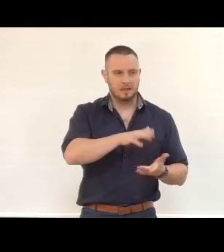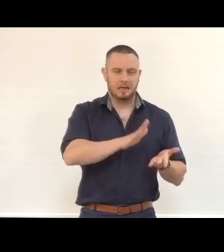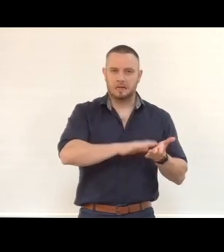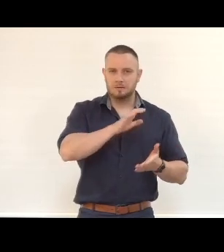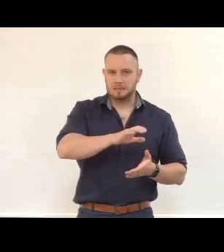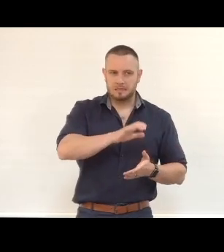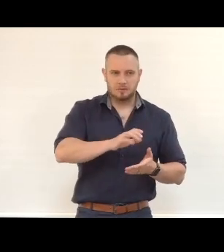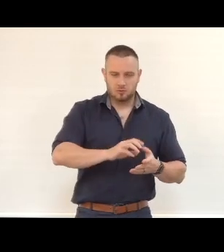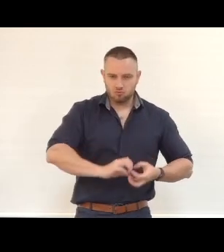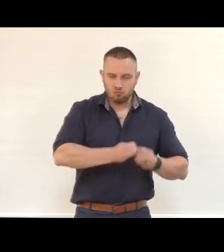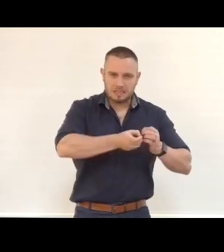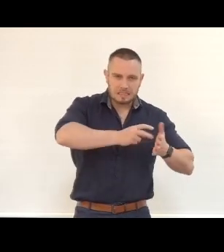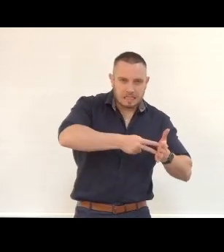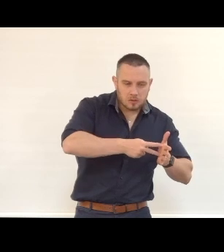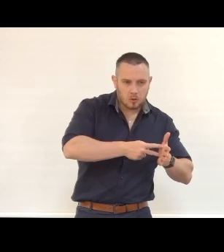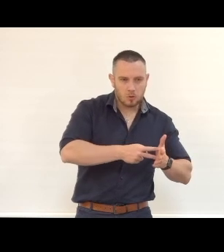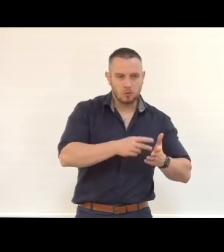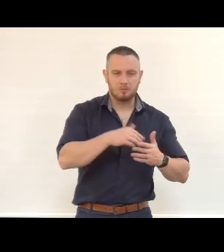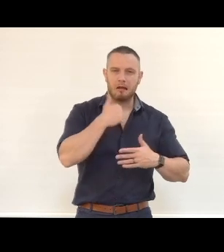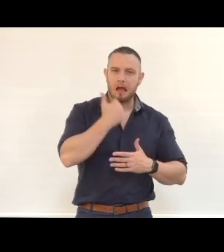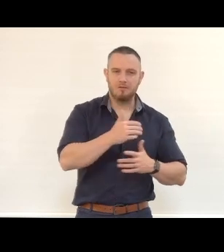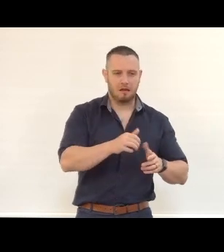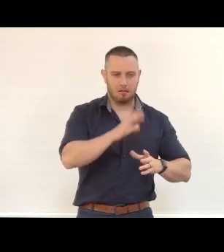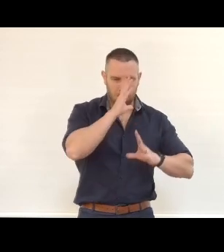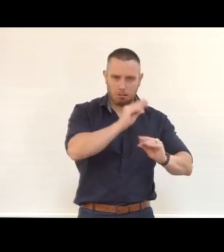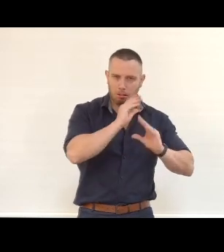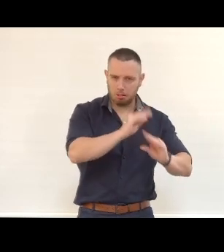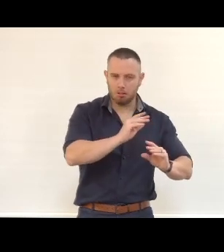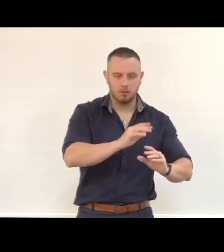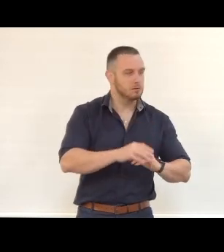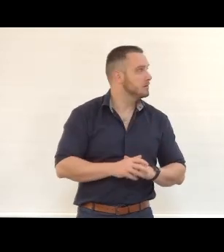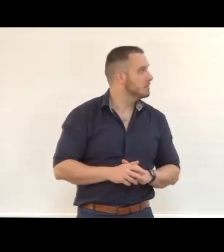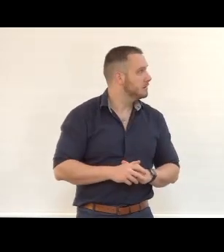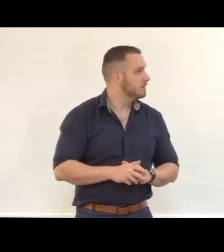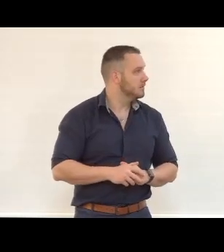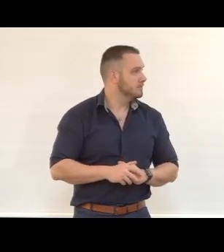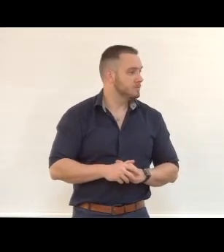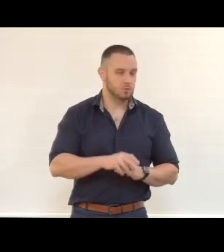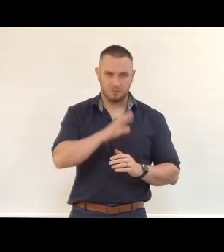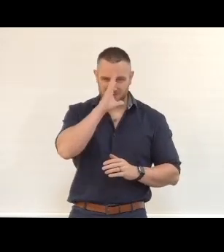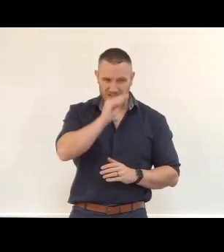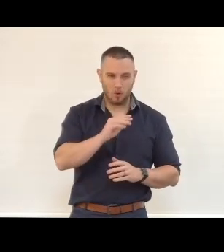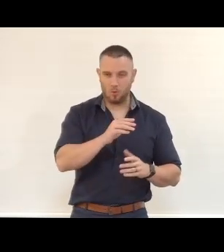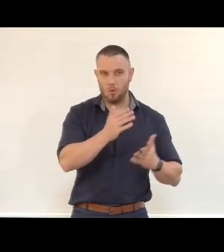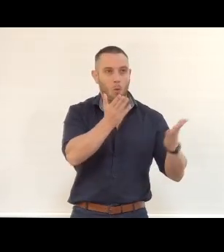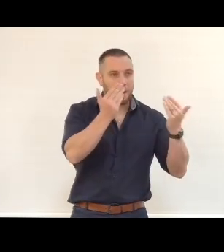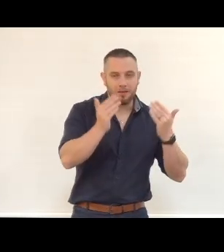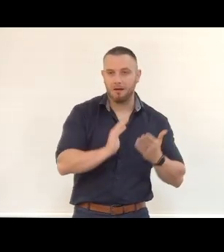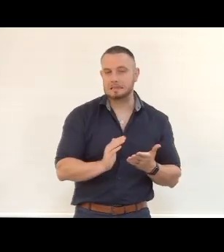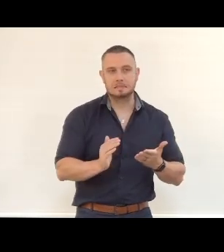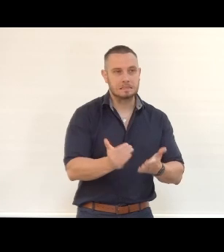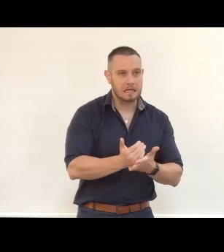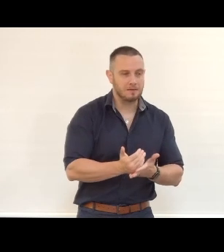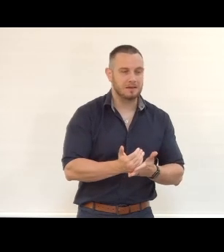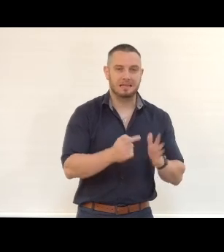was making a schedule, was giving daily briefings and debriefings, was also briefing the crews about weather and safety, was also